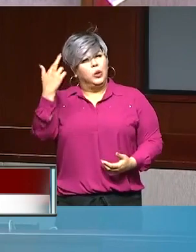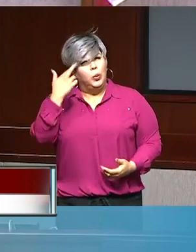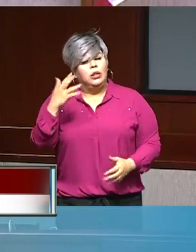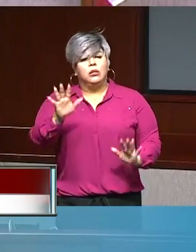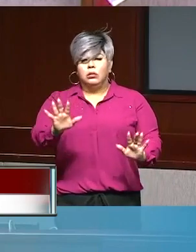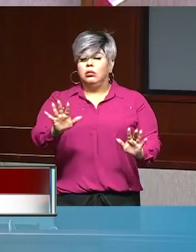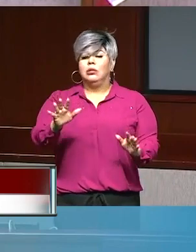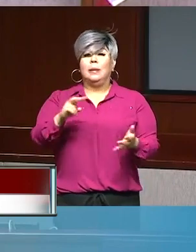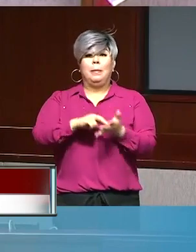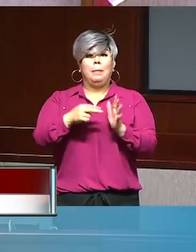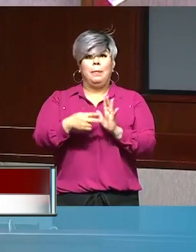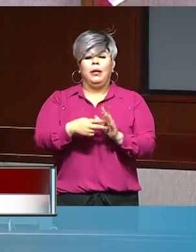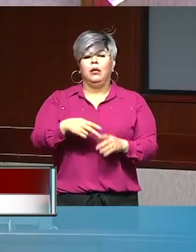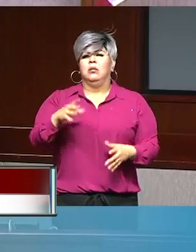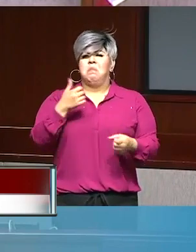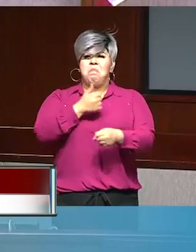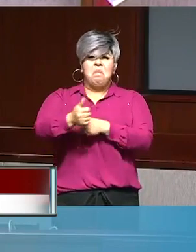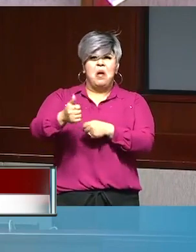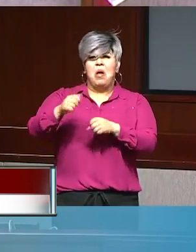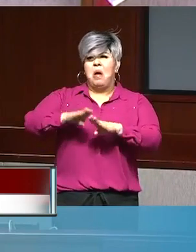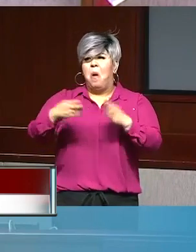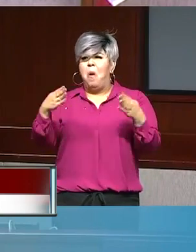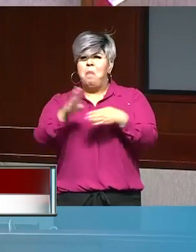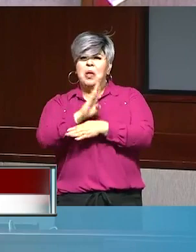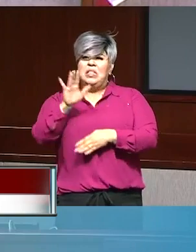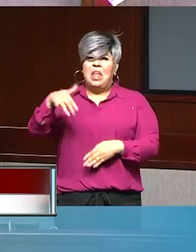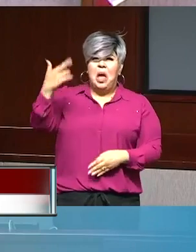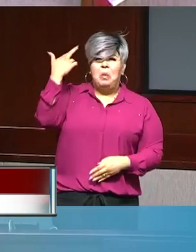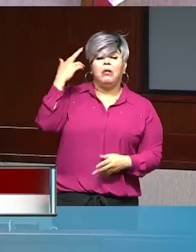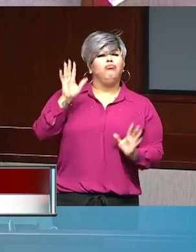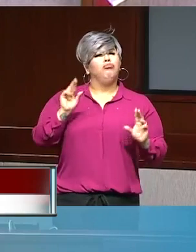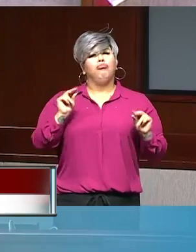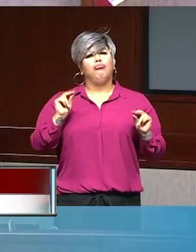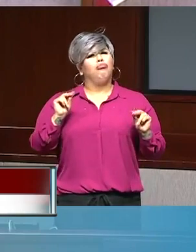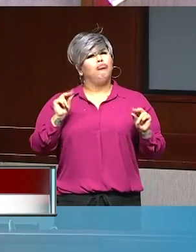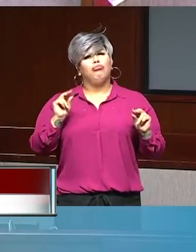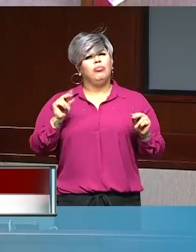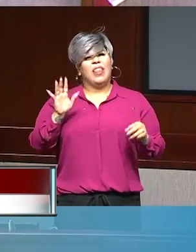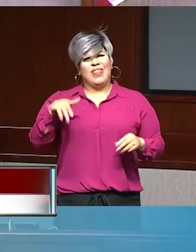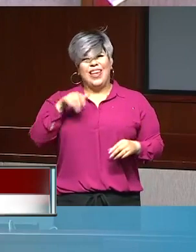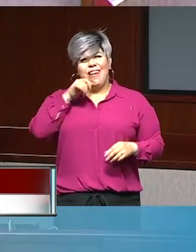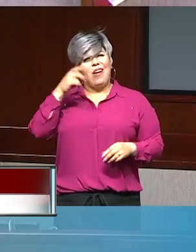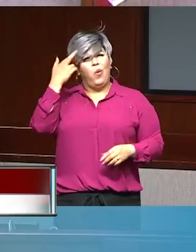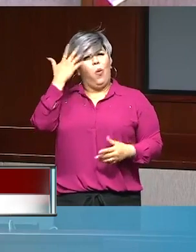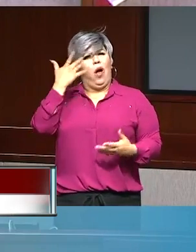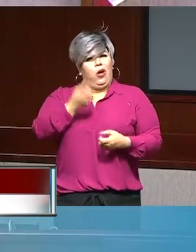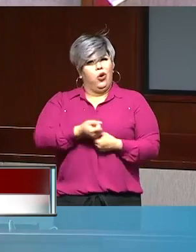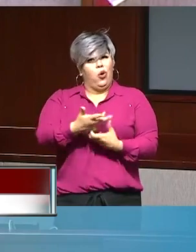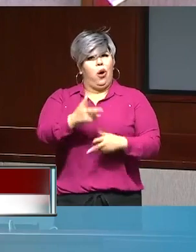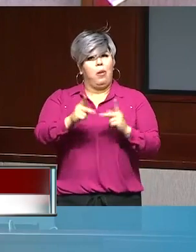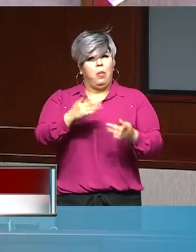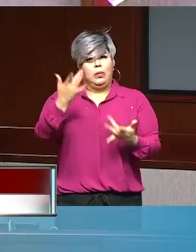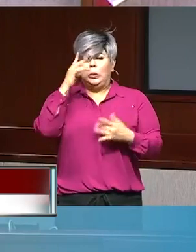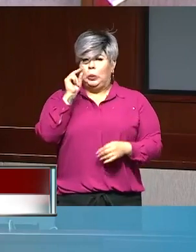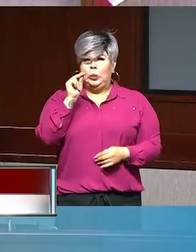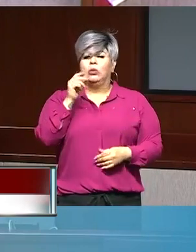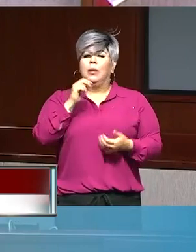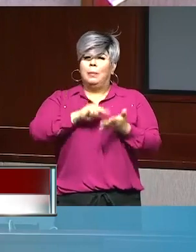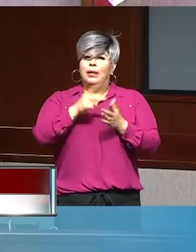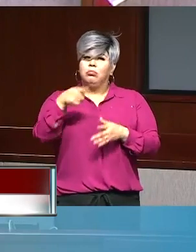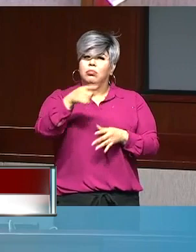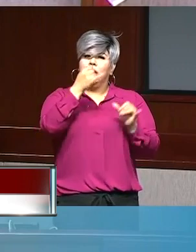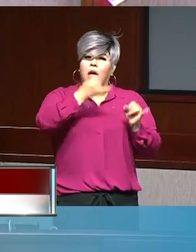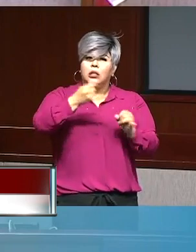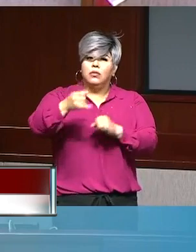less about businesses reopening, causing people to get sick, and it's more about